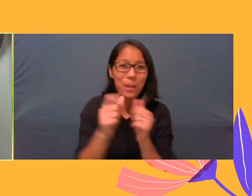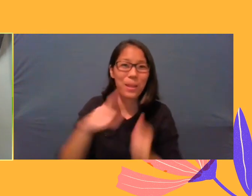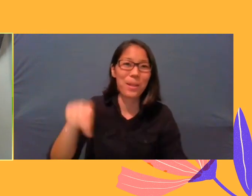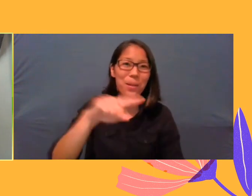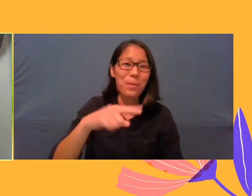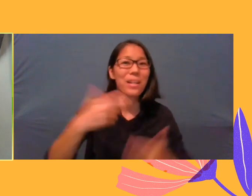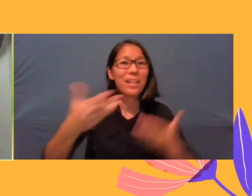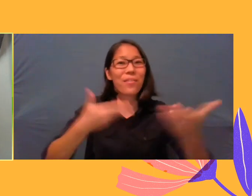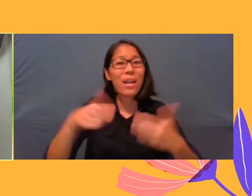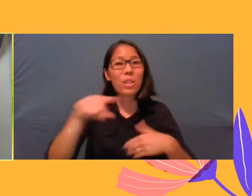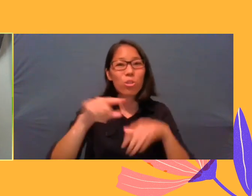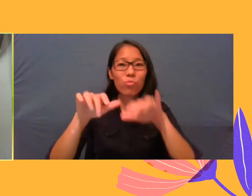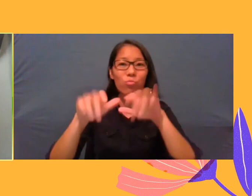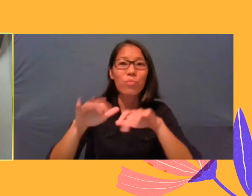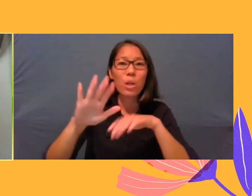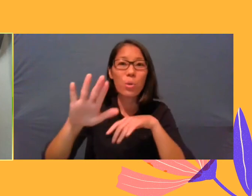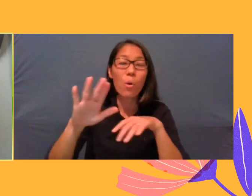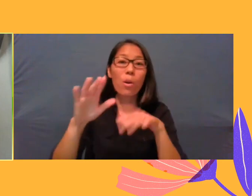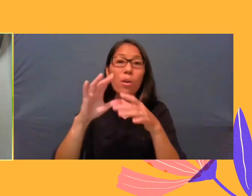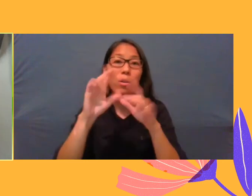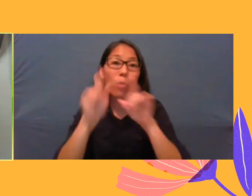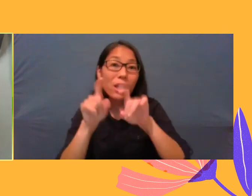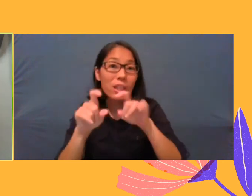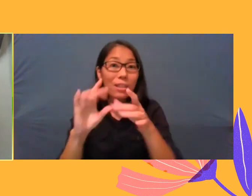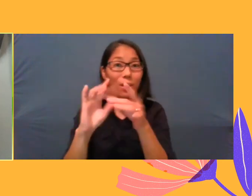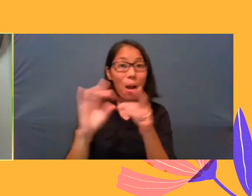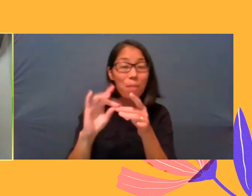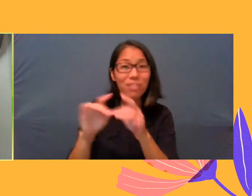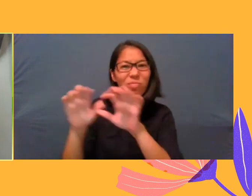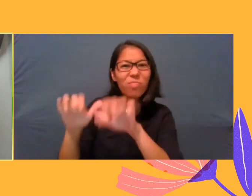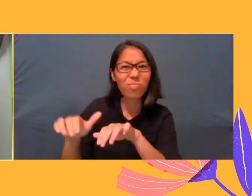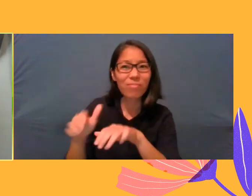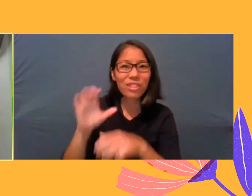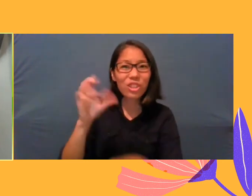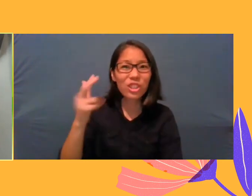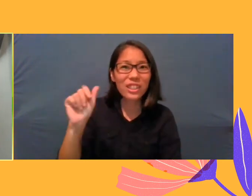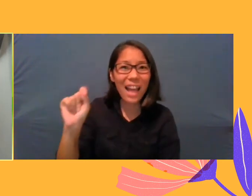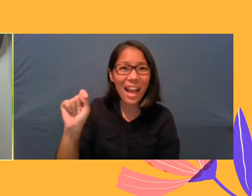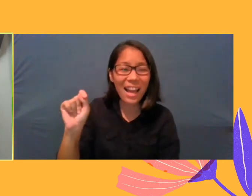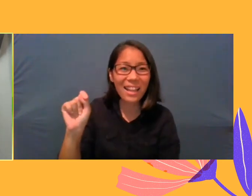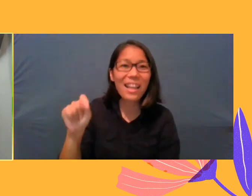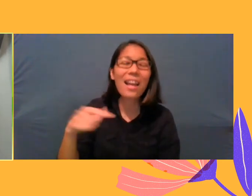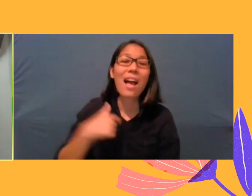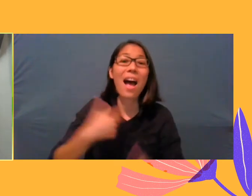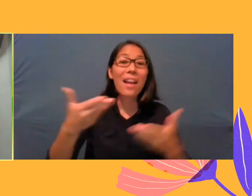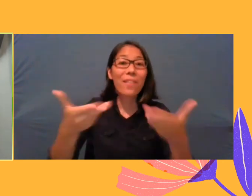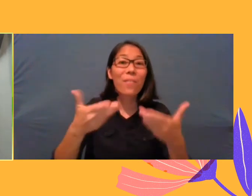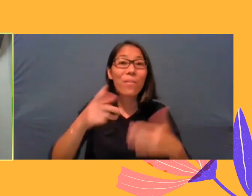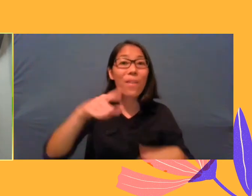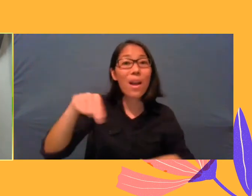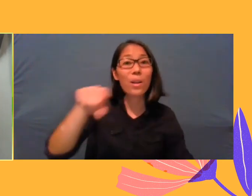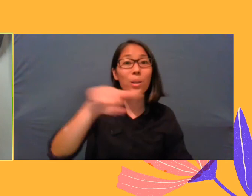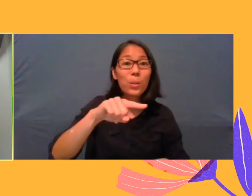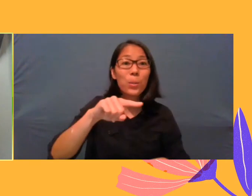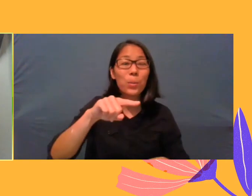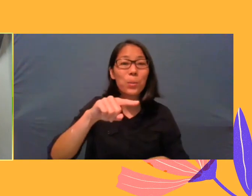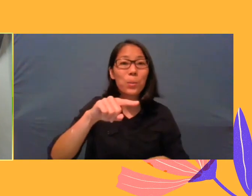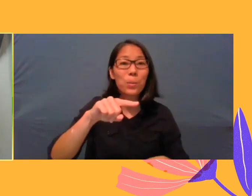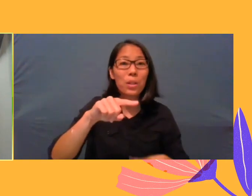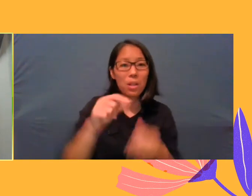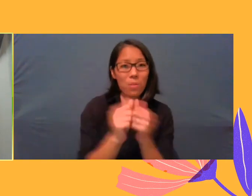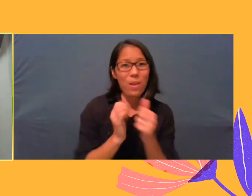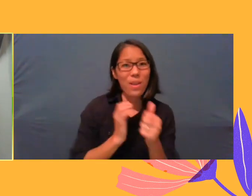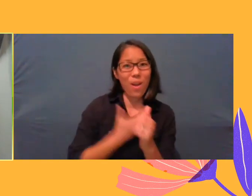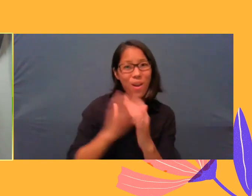to put your questions and your comments in the chat. And I invite you to, in our